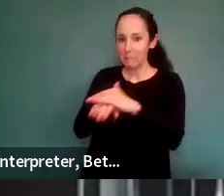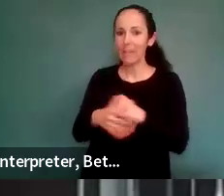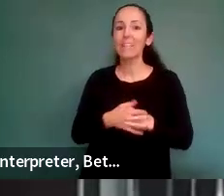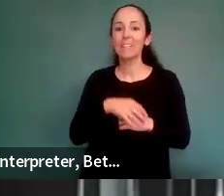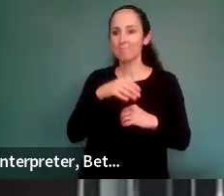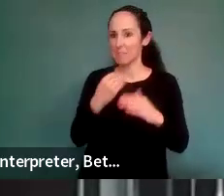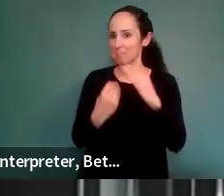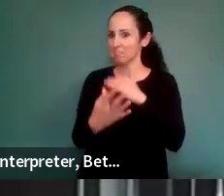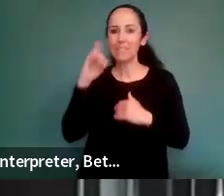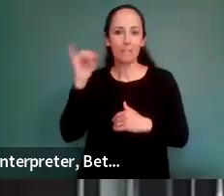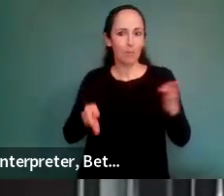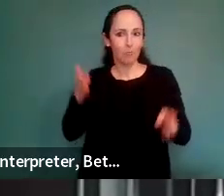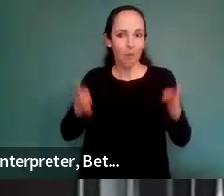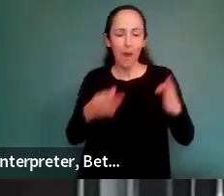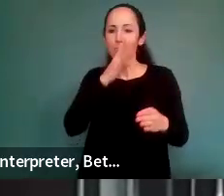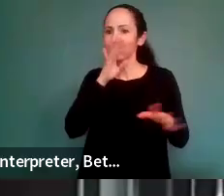I've stopped my share.